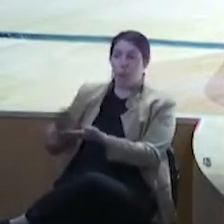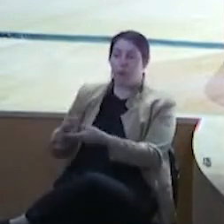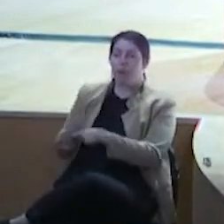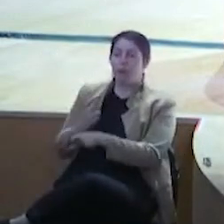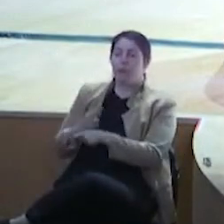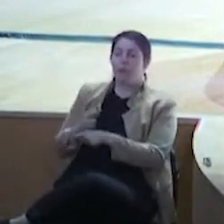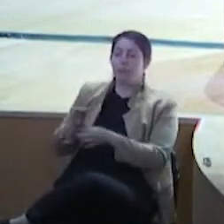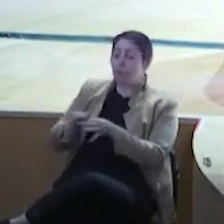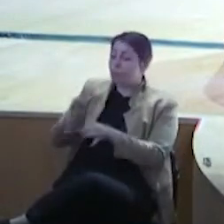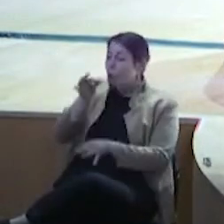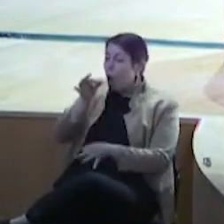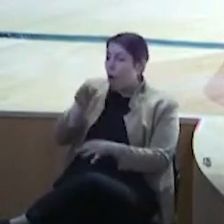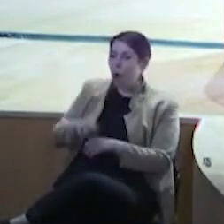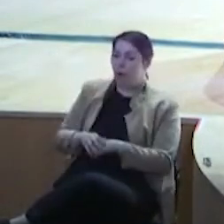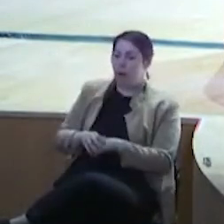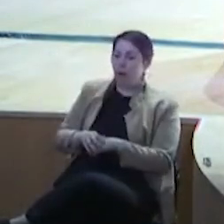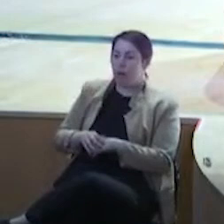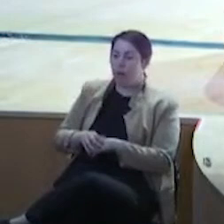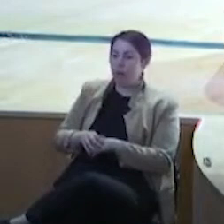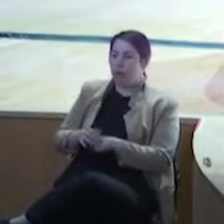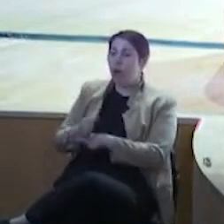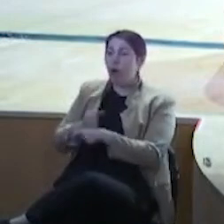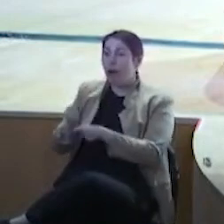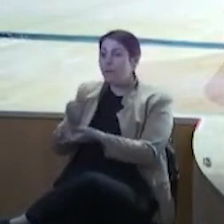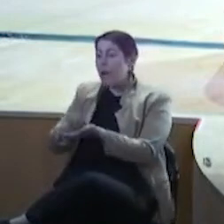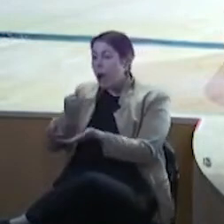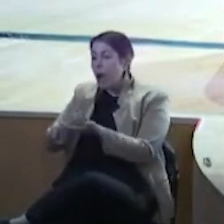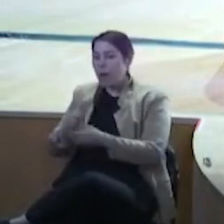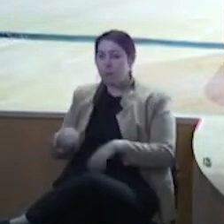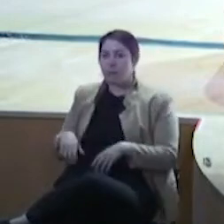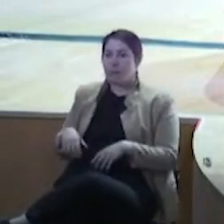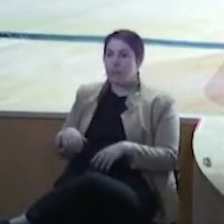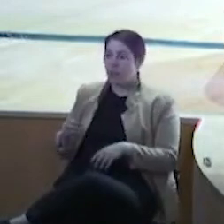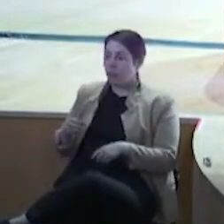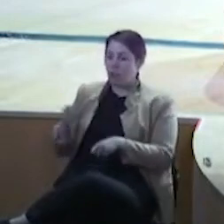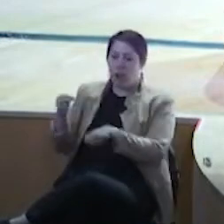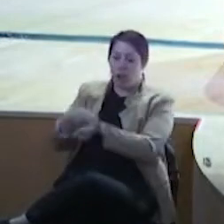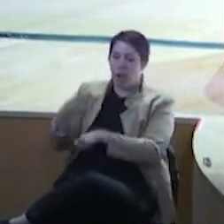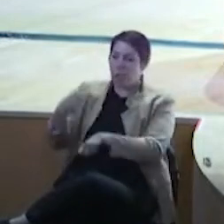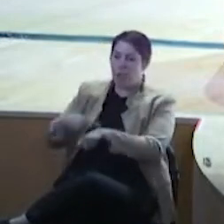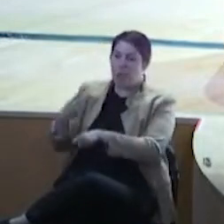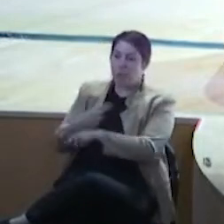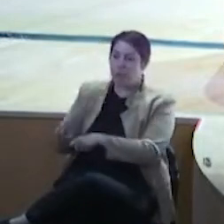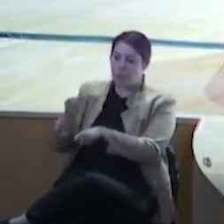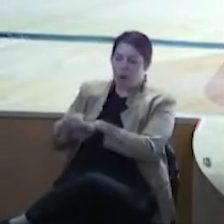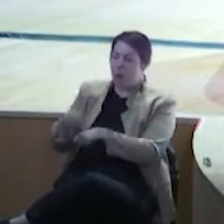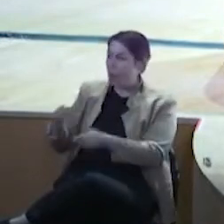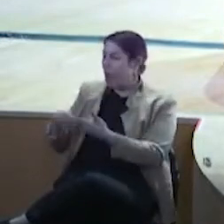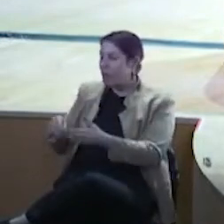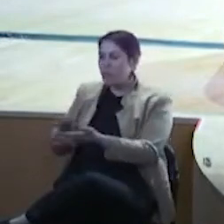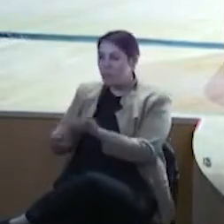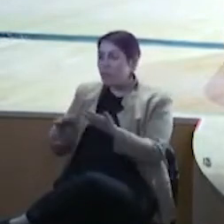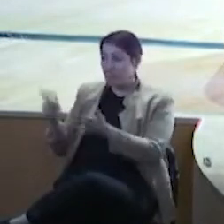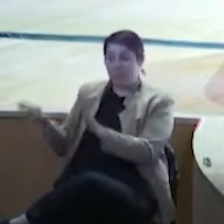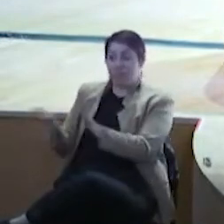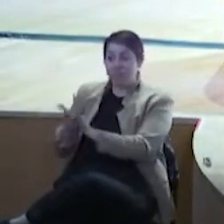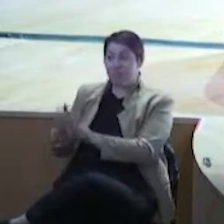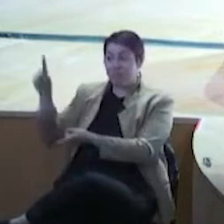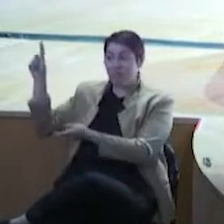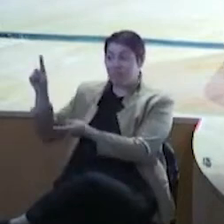single-use coffee cup from Tim Hortons and Starbucks. Moving back into